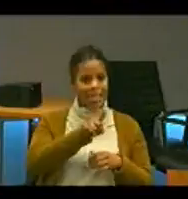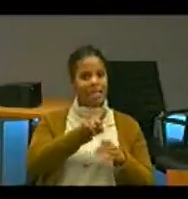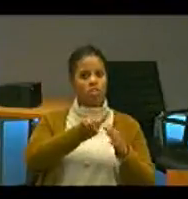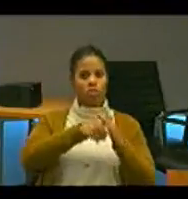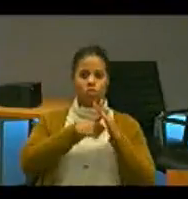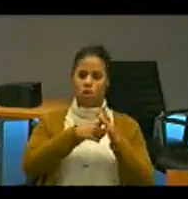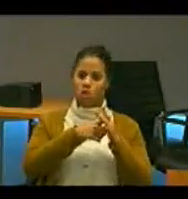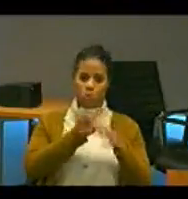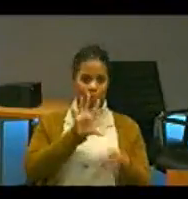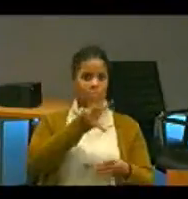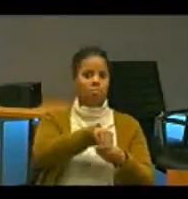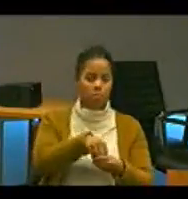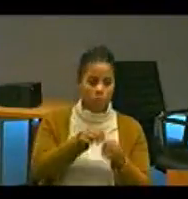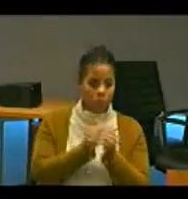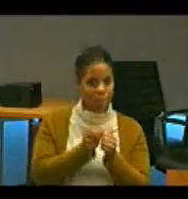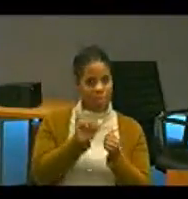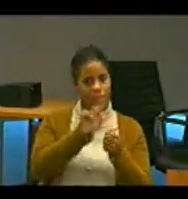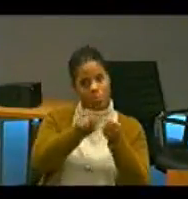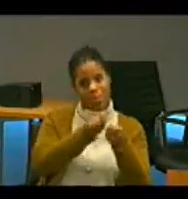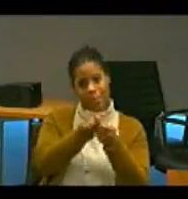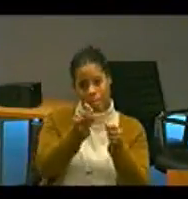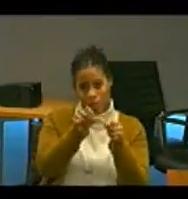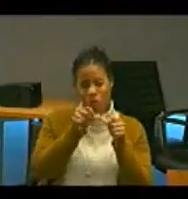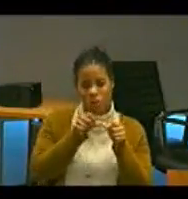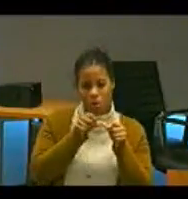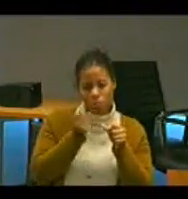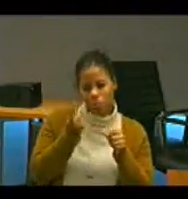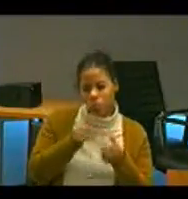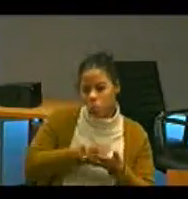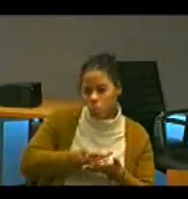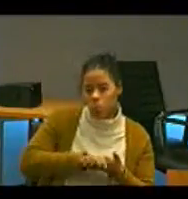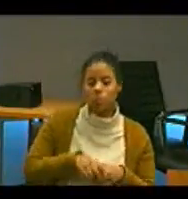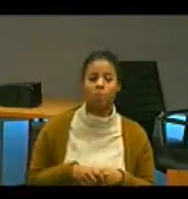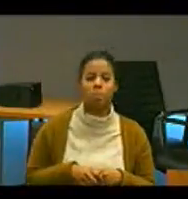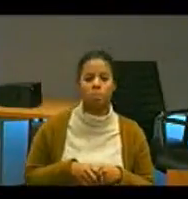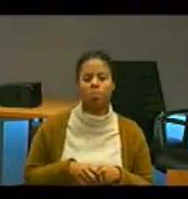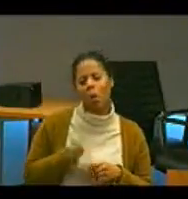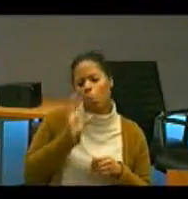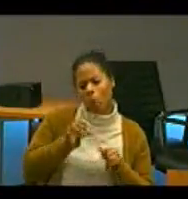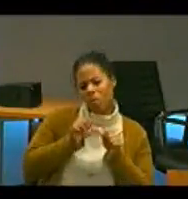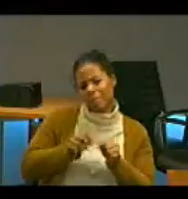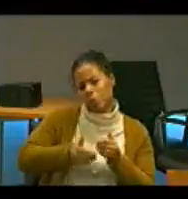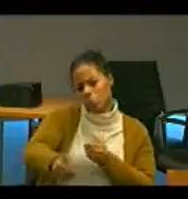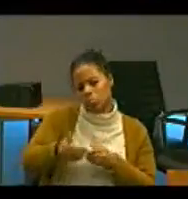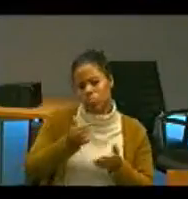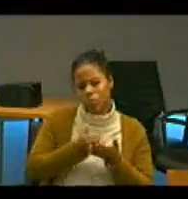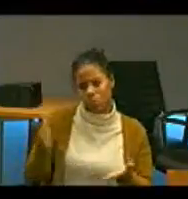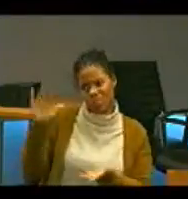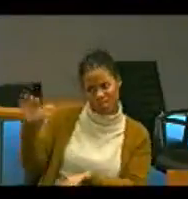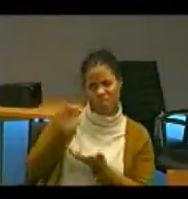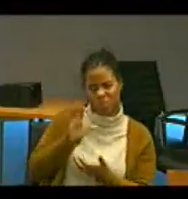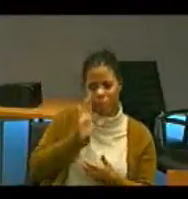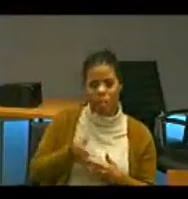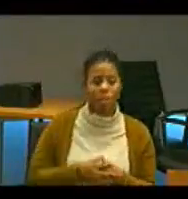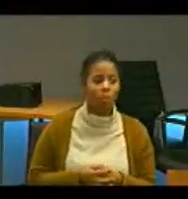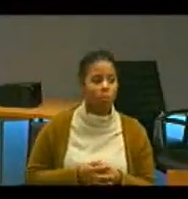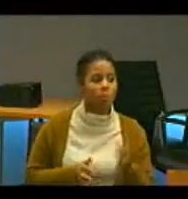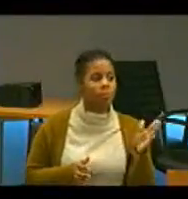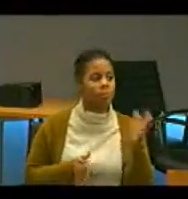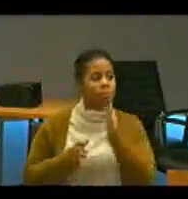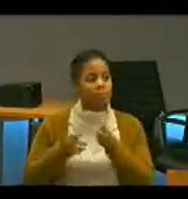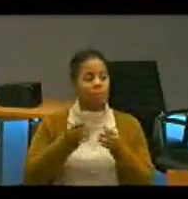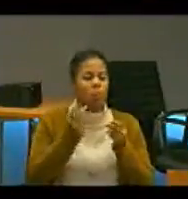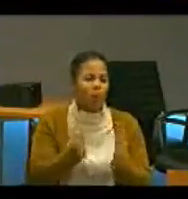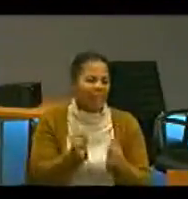I think it's important that those resources across the board continue. I'll just quickly add that there